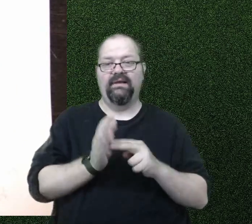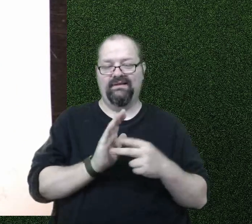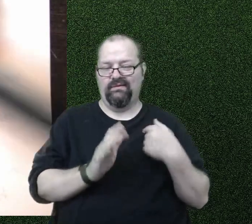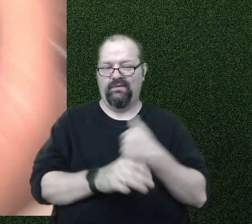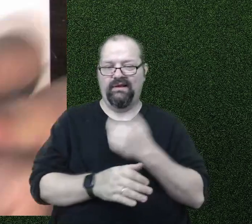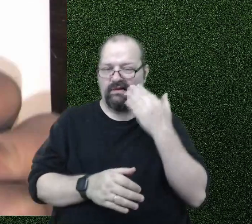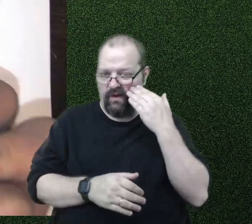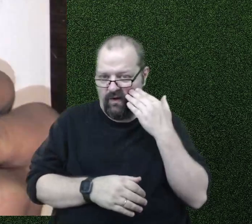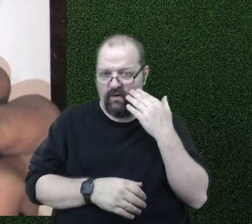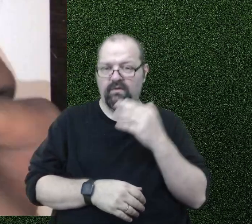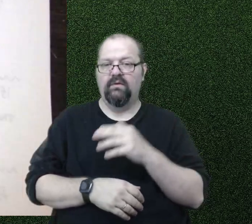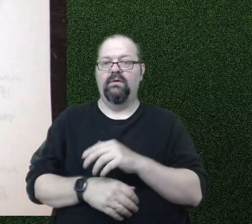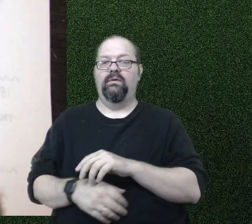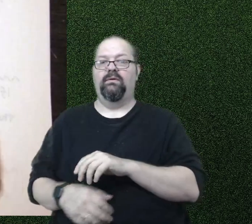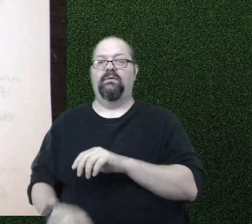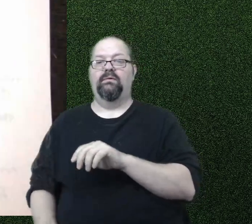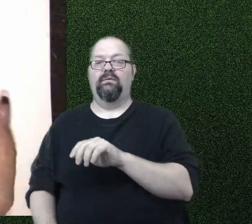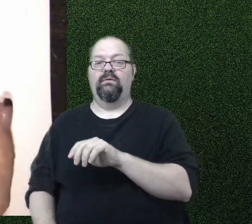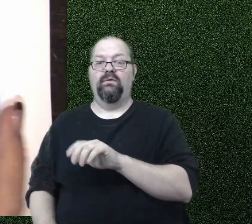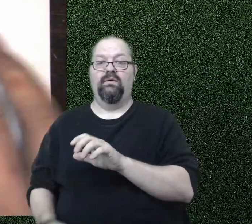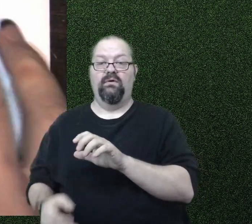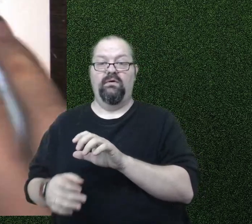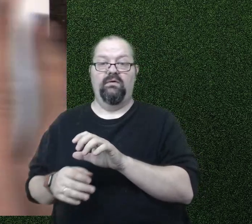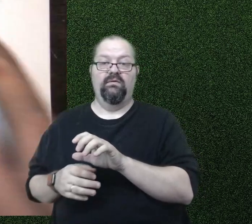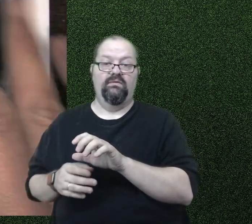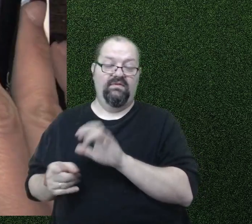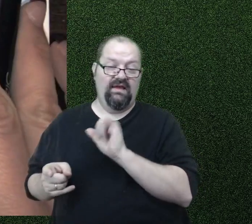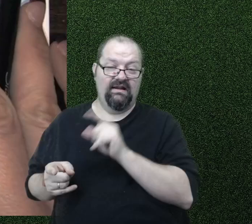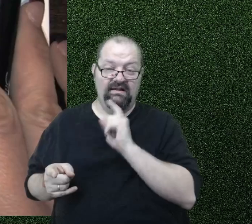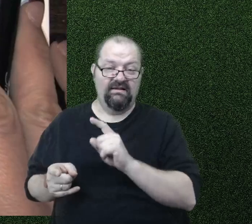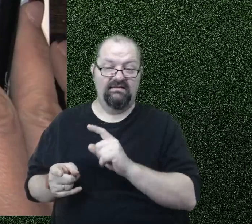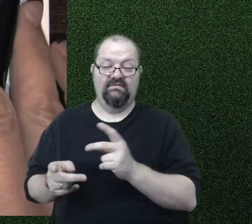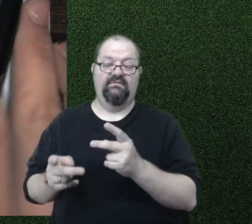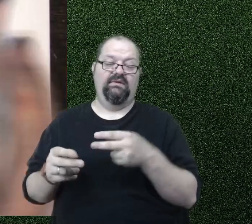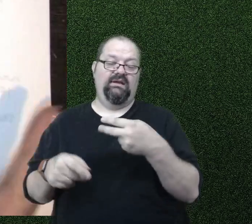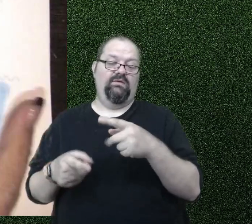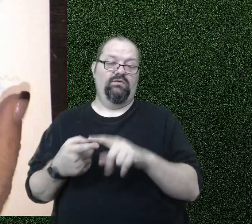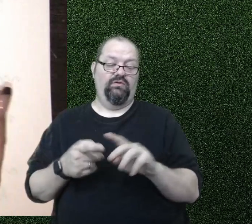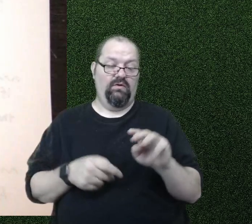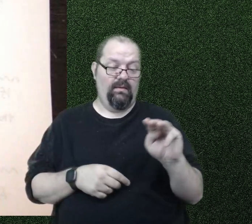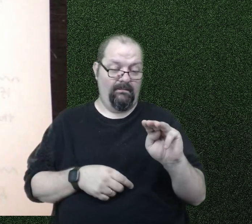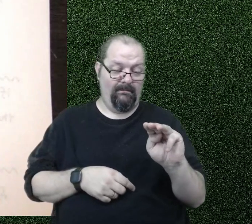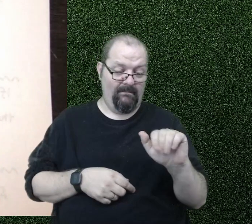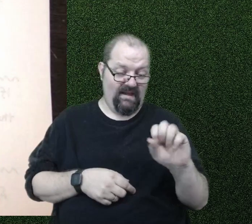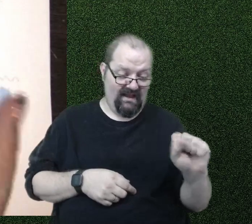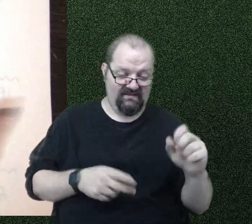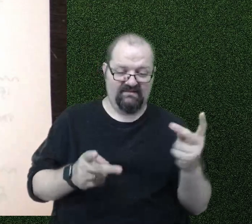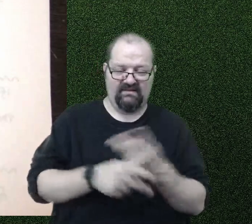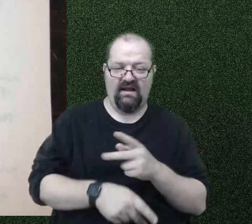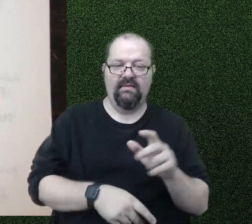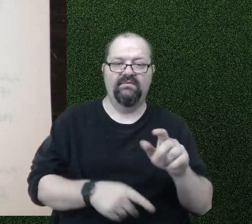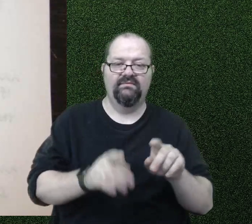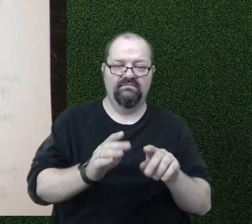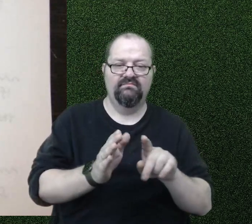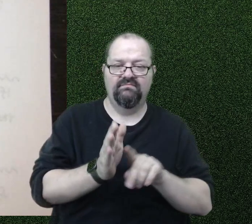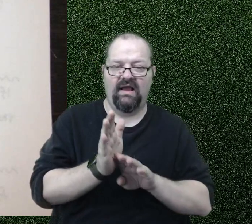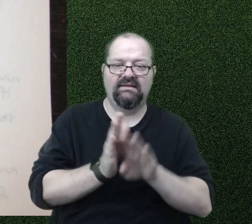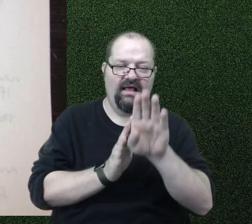acceleration. So mass times acceleration is equal to this over here. I could use this to find the